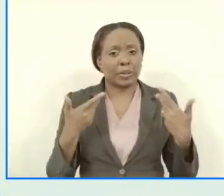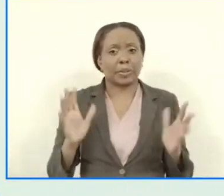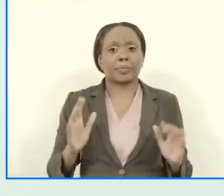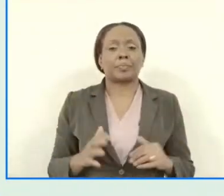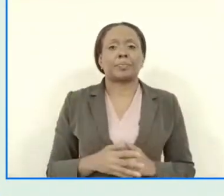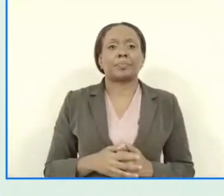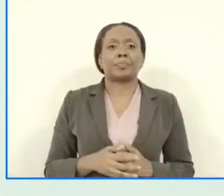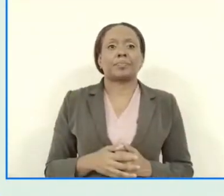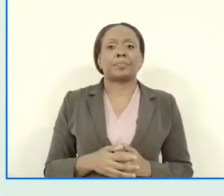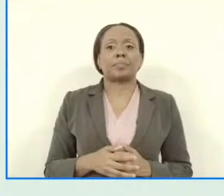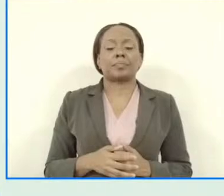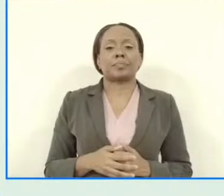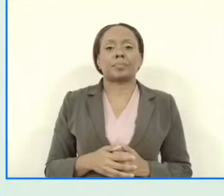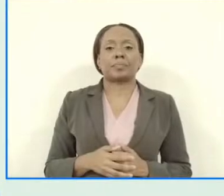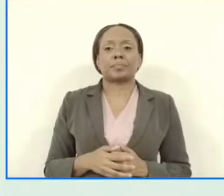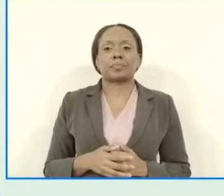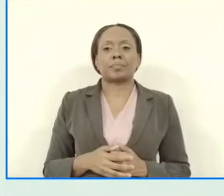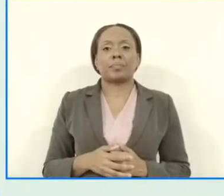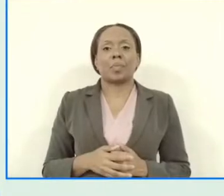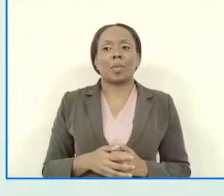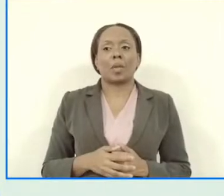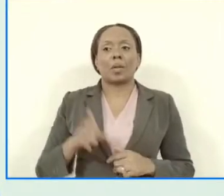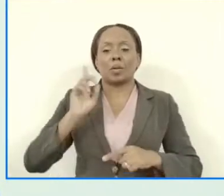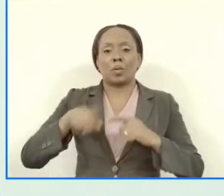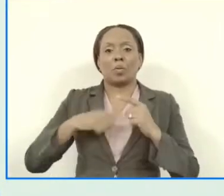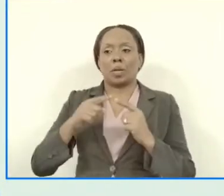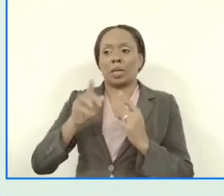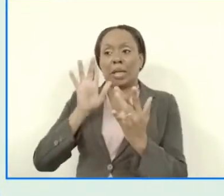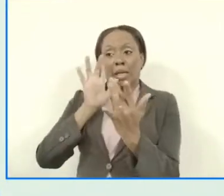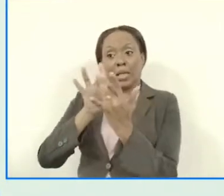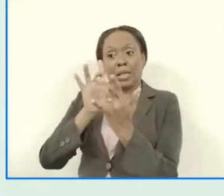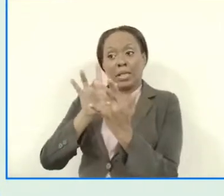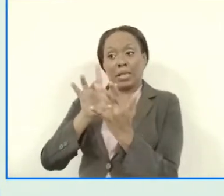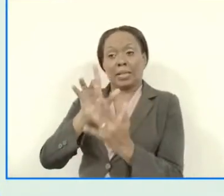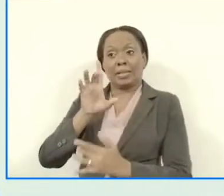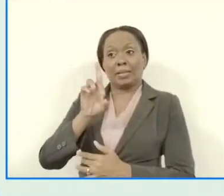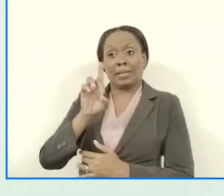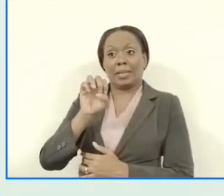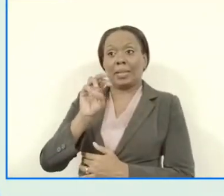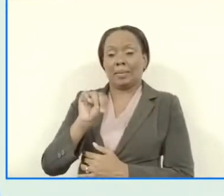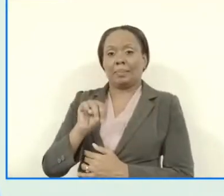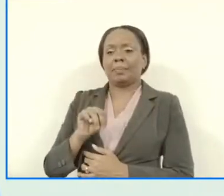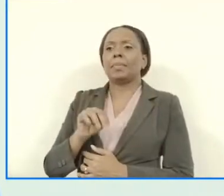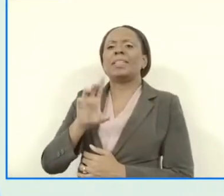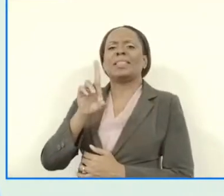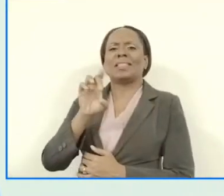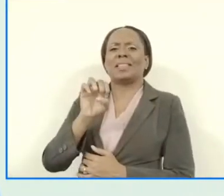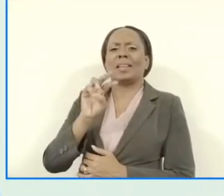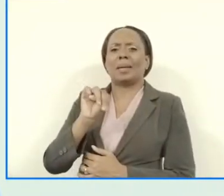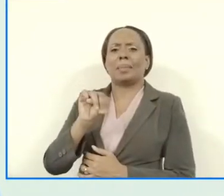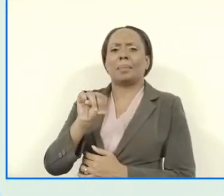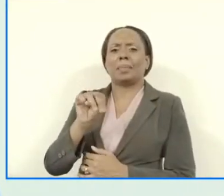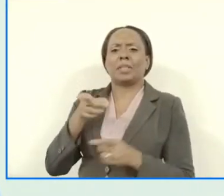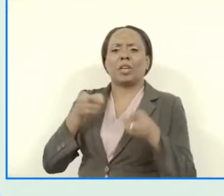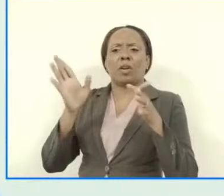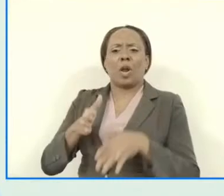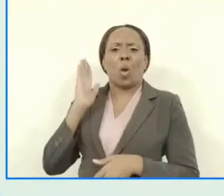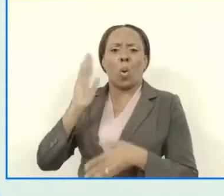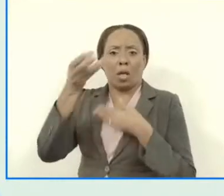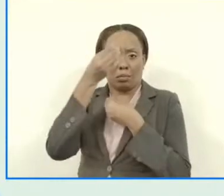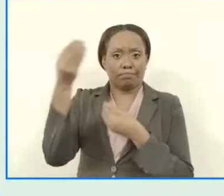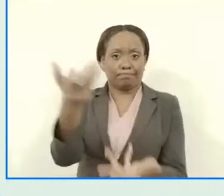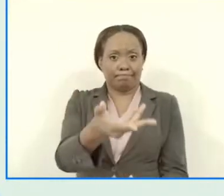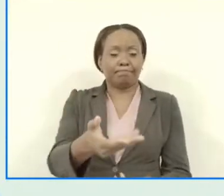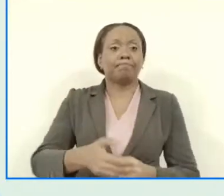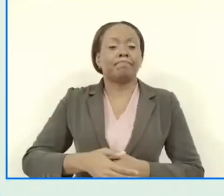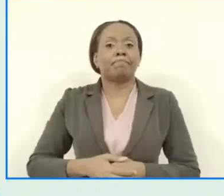When you contact us or when you contact the DM, Kerry is probably going to give you the full information as to what